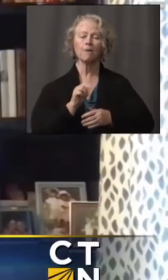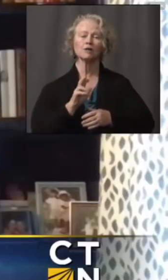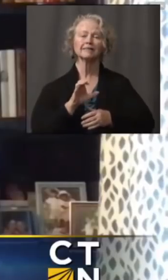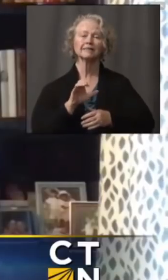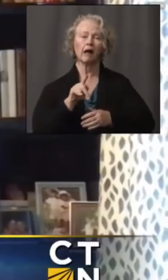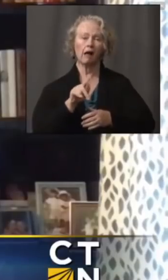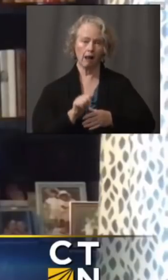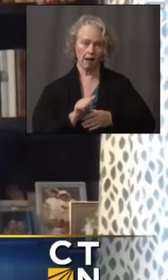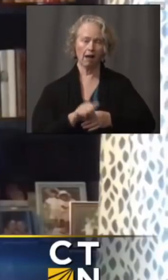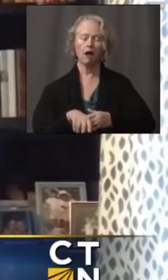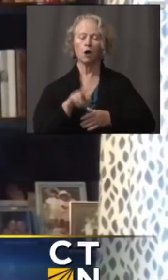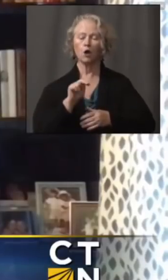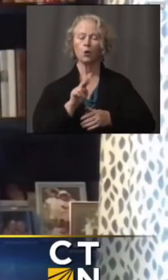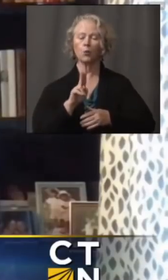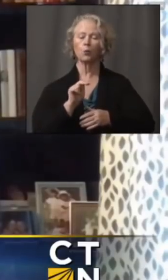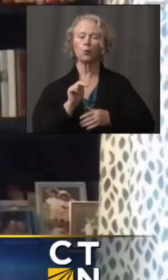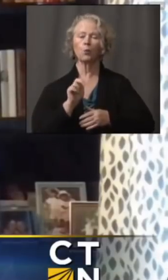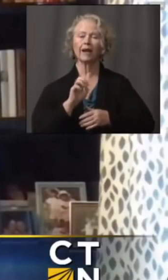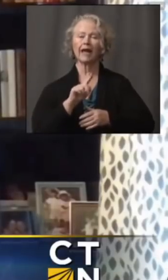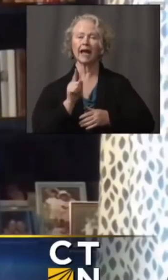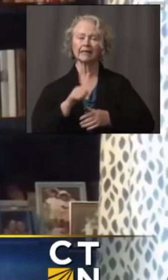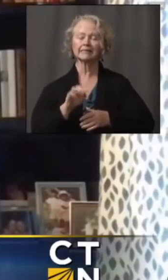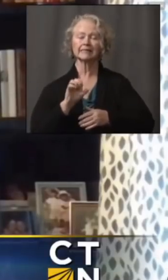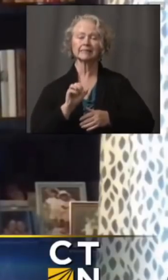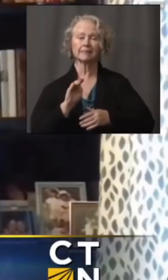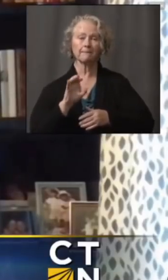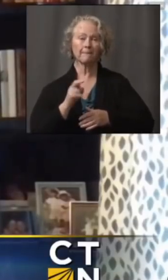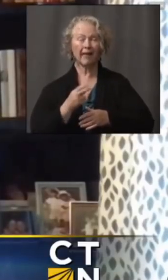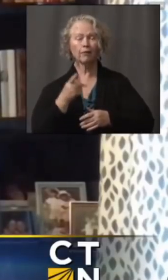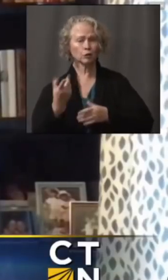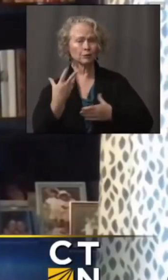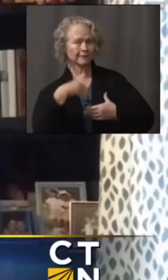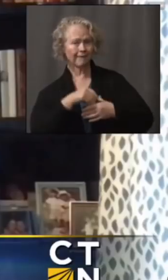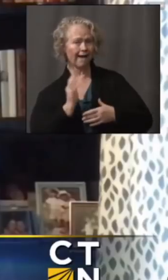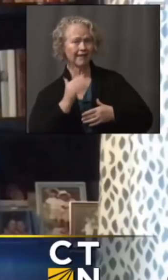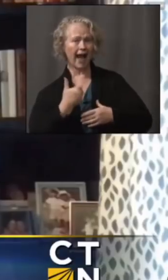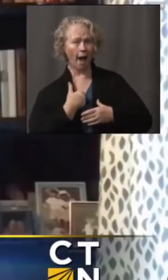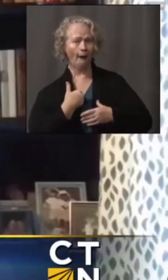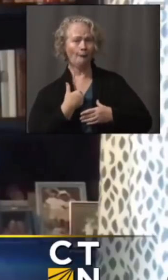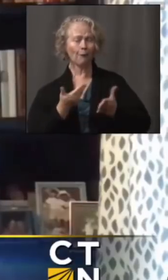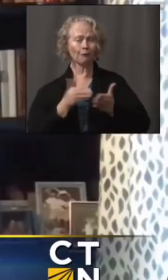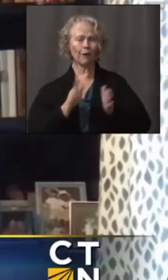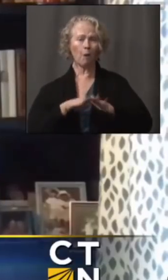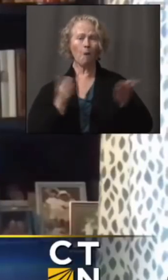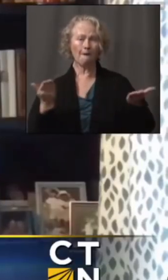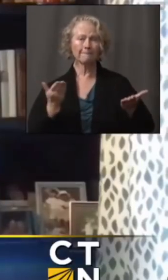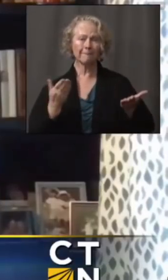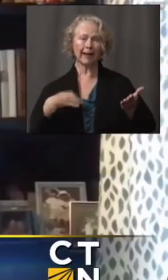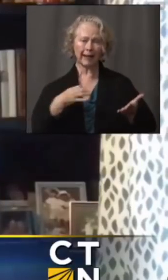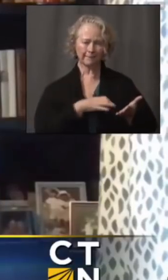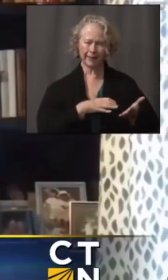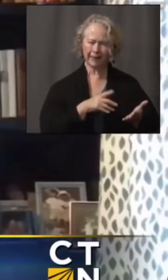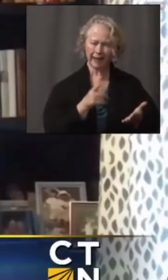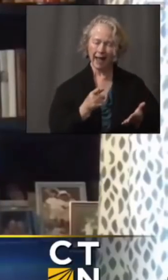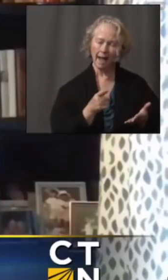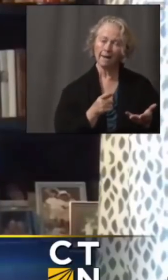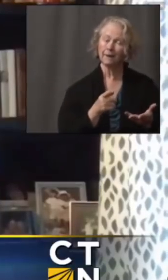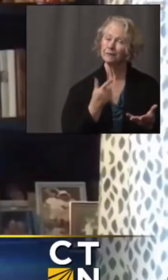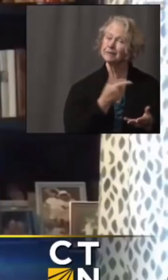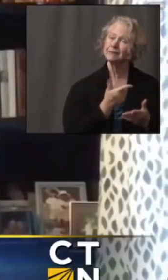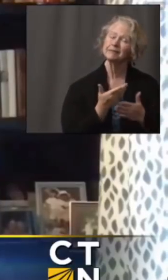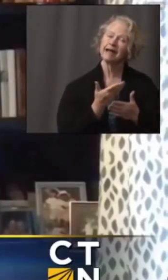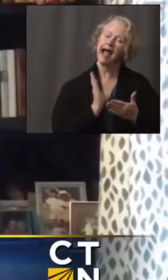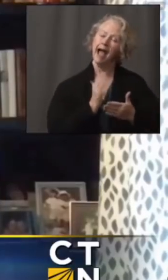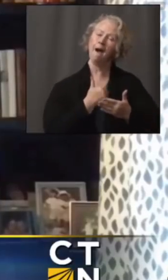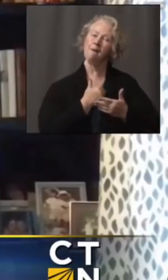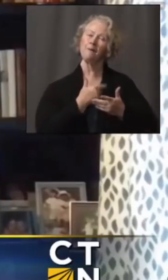Marcela was a member of our Reopen Committee. She's a professor at Yale. I'm sure Joe Biden thought that was important, but he loved